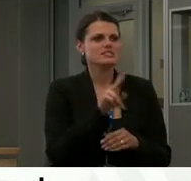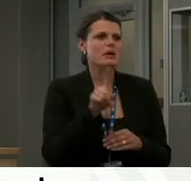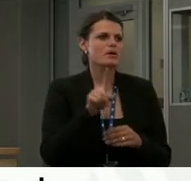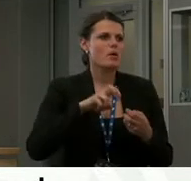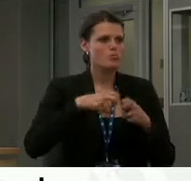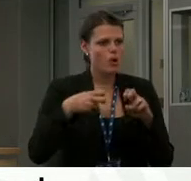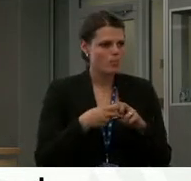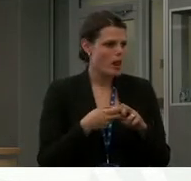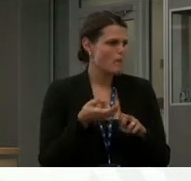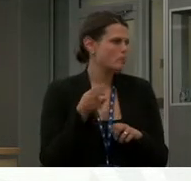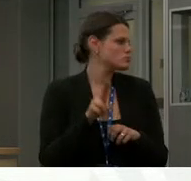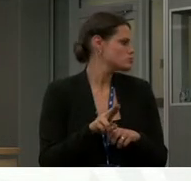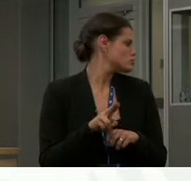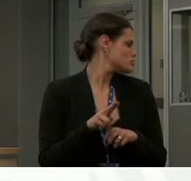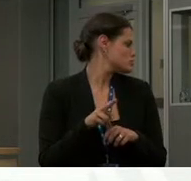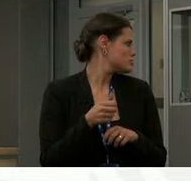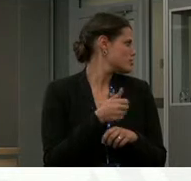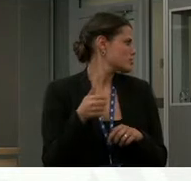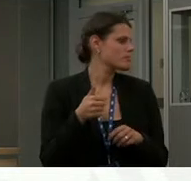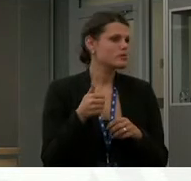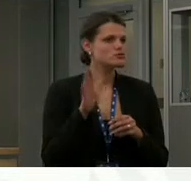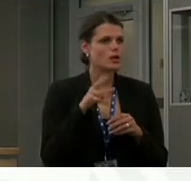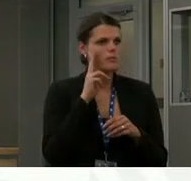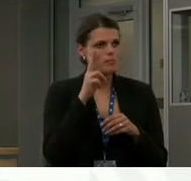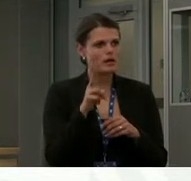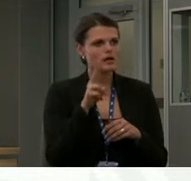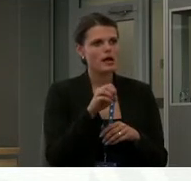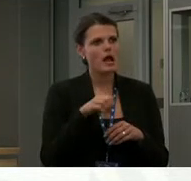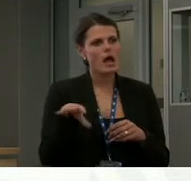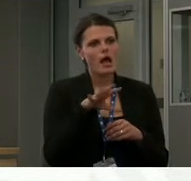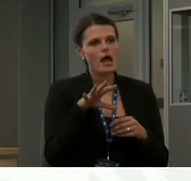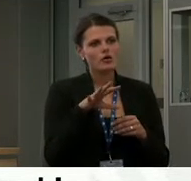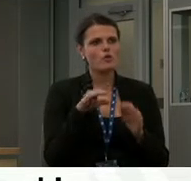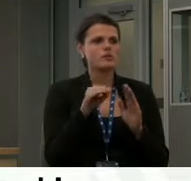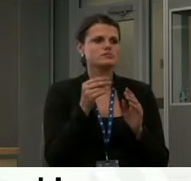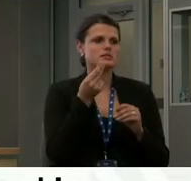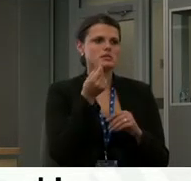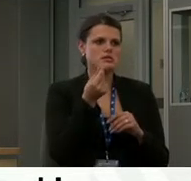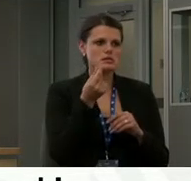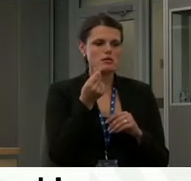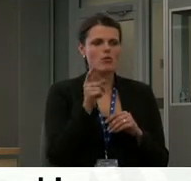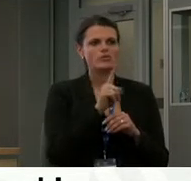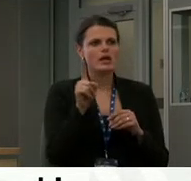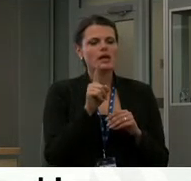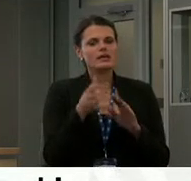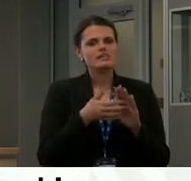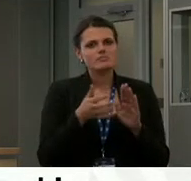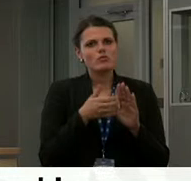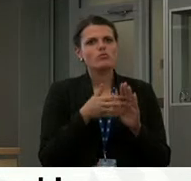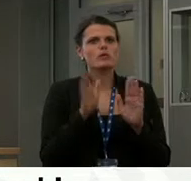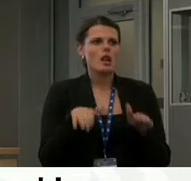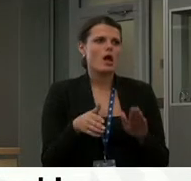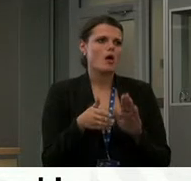and I think that, for example, especially by making sure that EU structural funds are used to promote